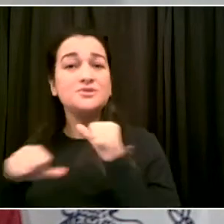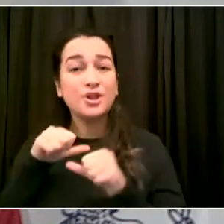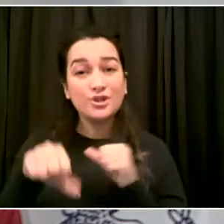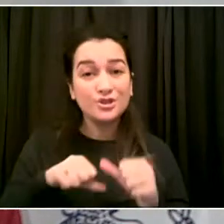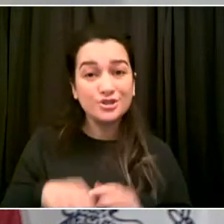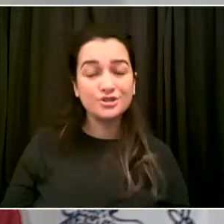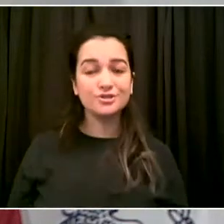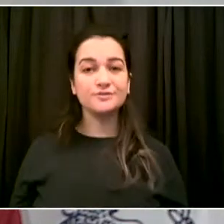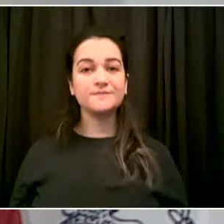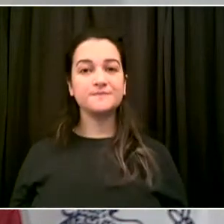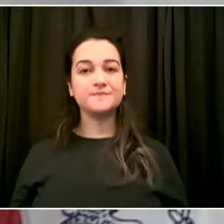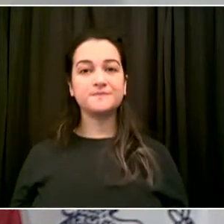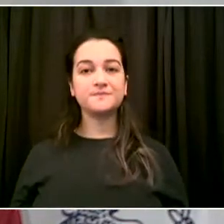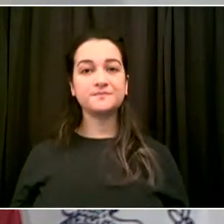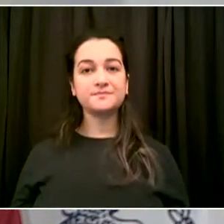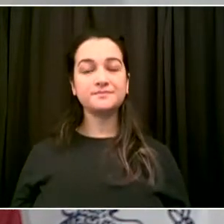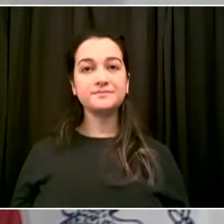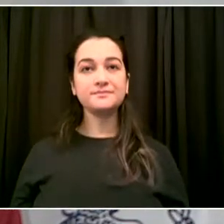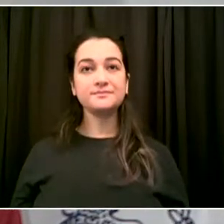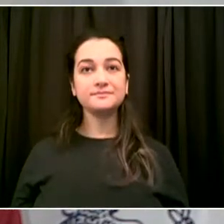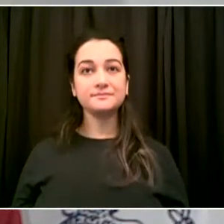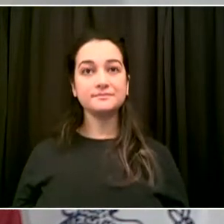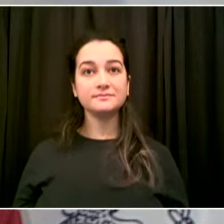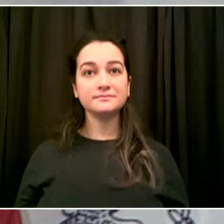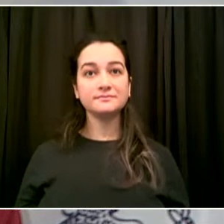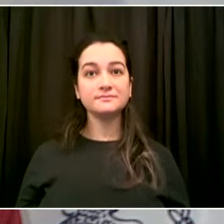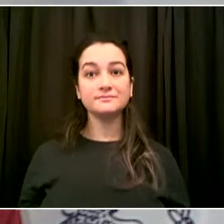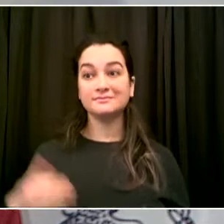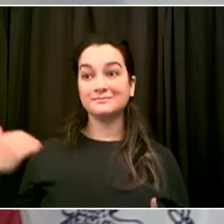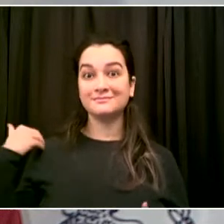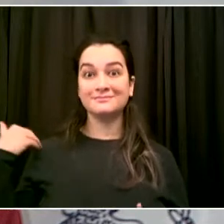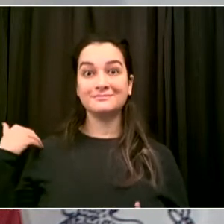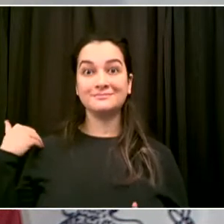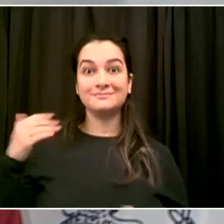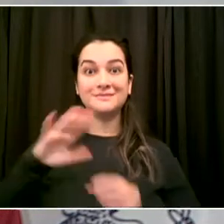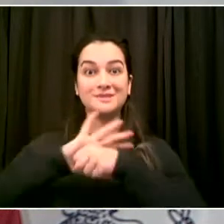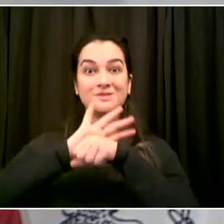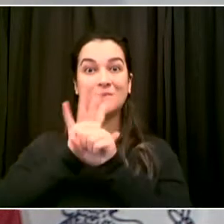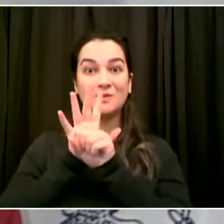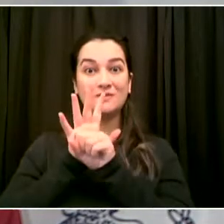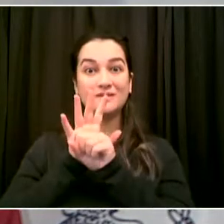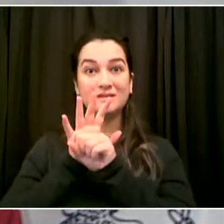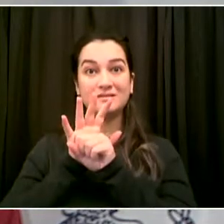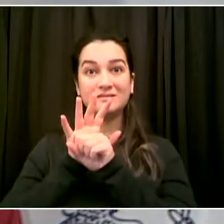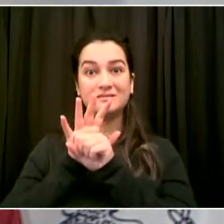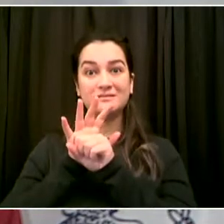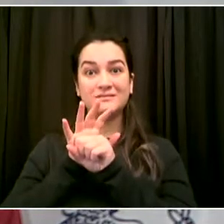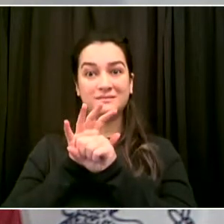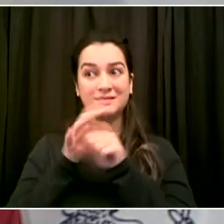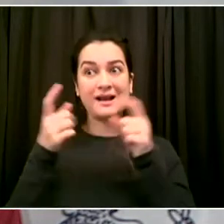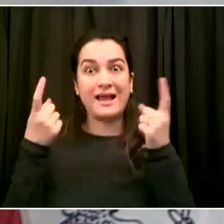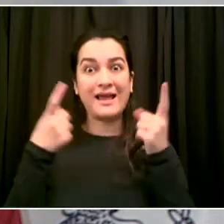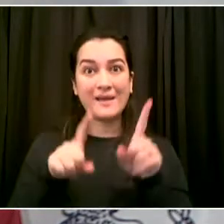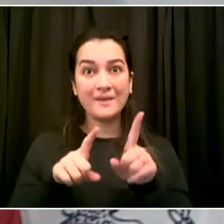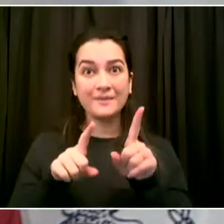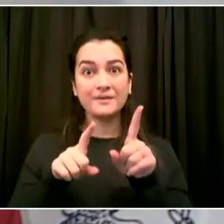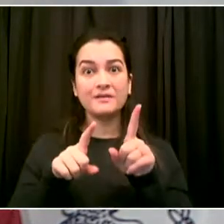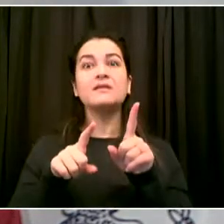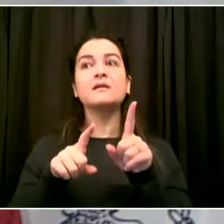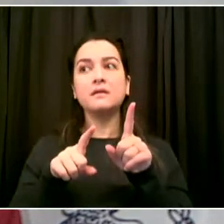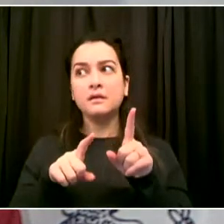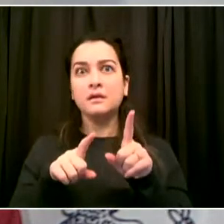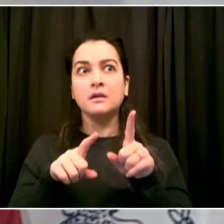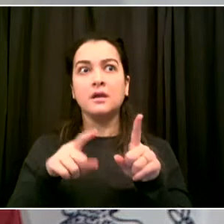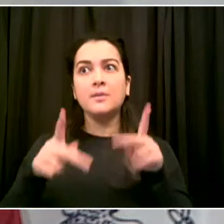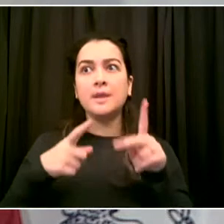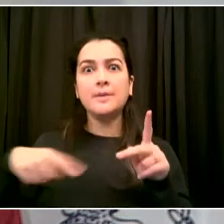background banded together to help each other. No one stopped to say, what's your religion, what's your race? Everyone helped each other. That's what we do. We're not going to